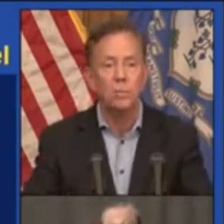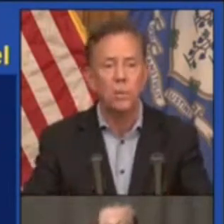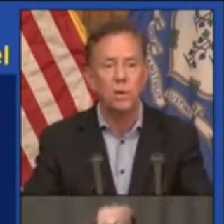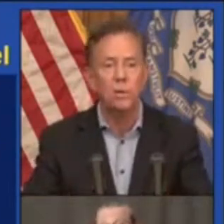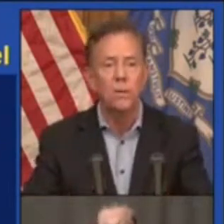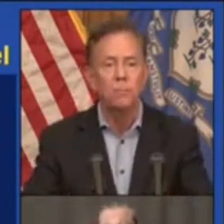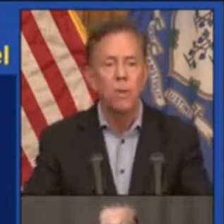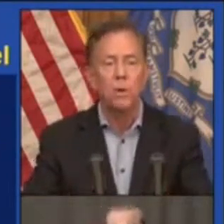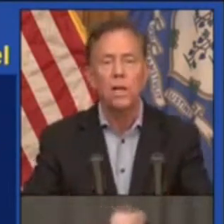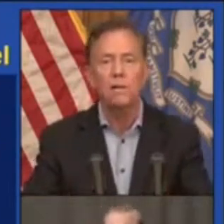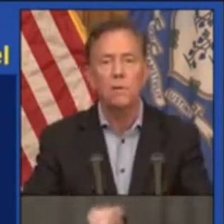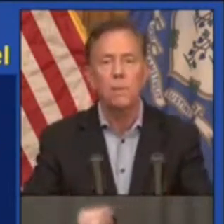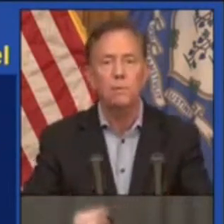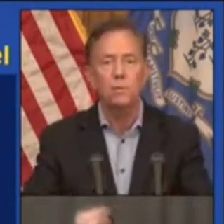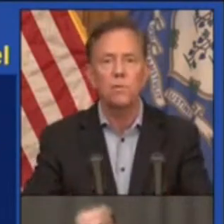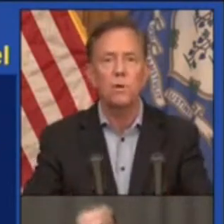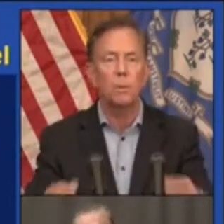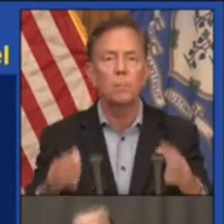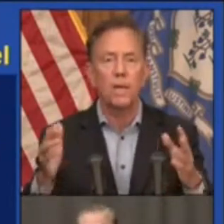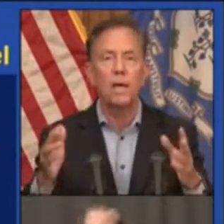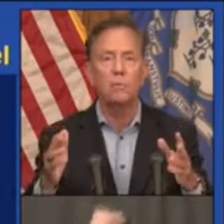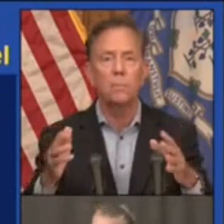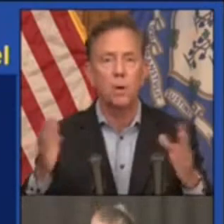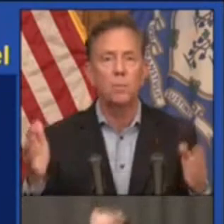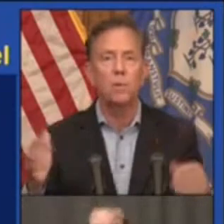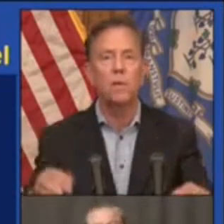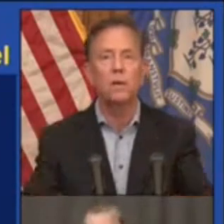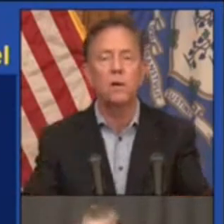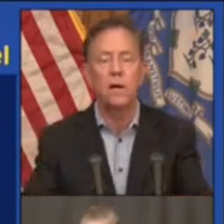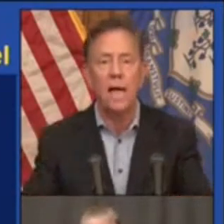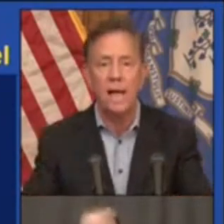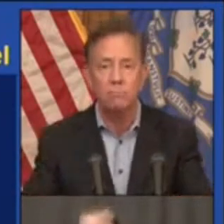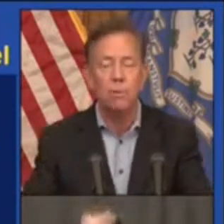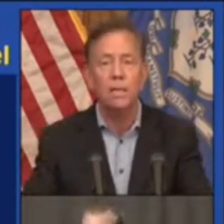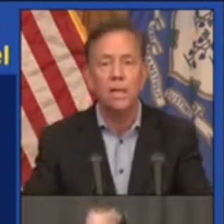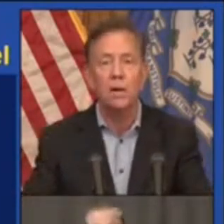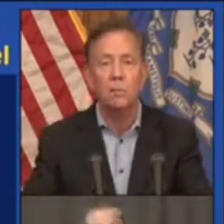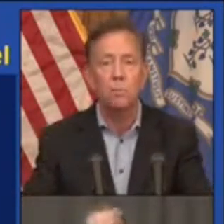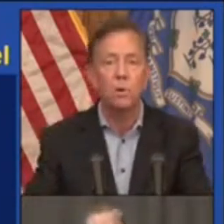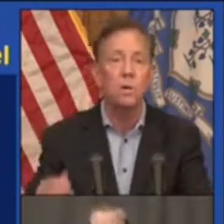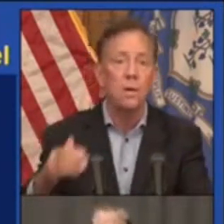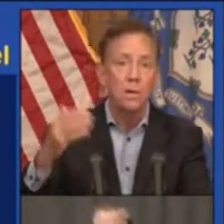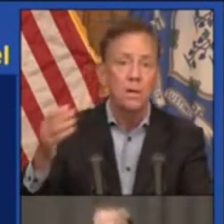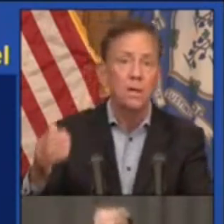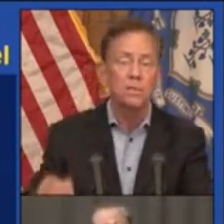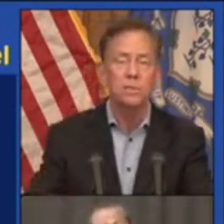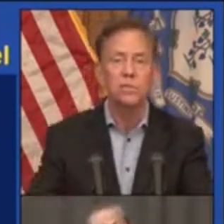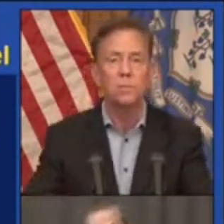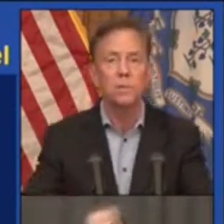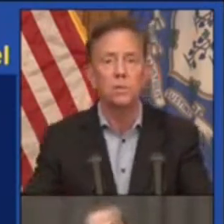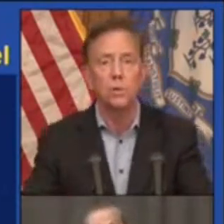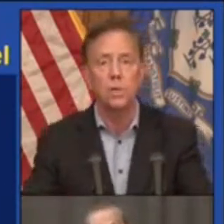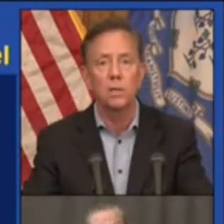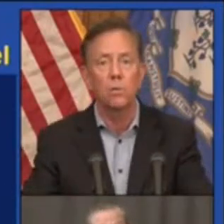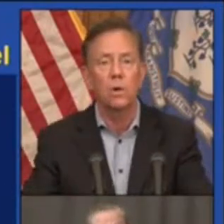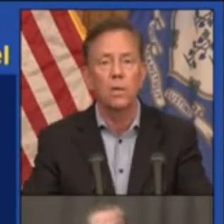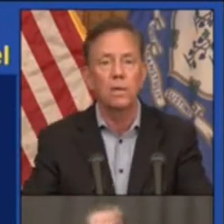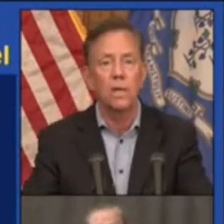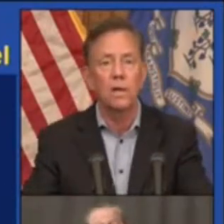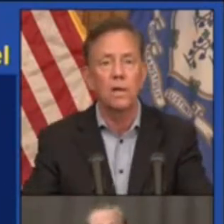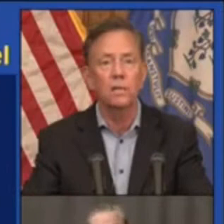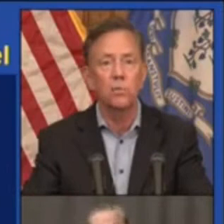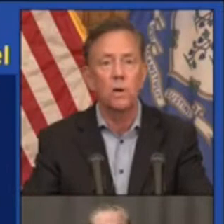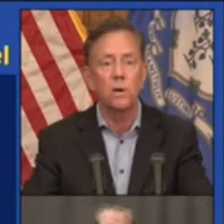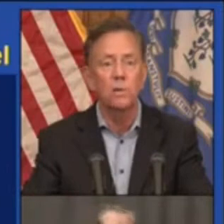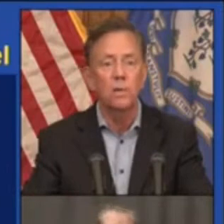accountable there. We're going to have members of our public health department there at Bradley Airport. This is something they're doing in LaGuardia and